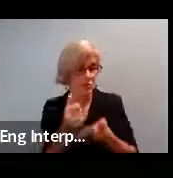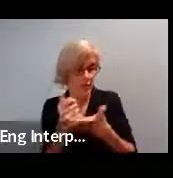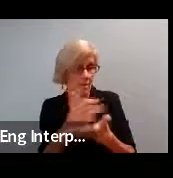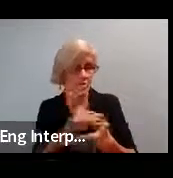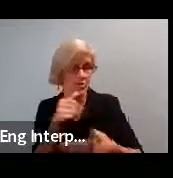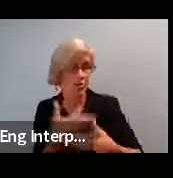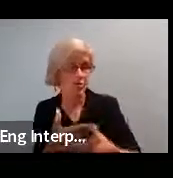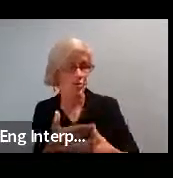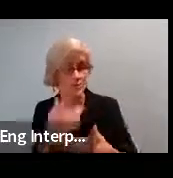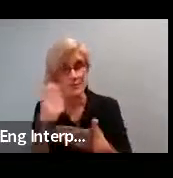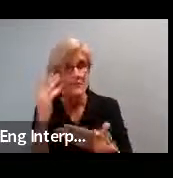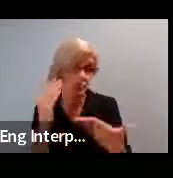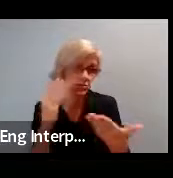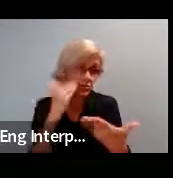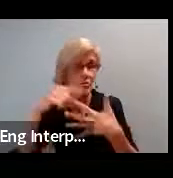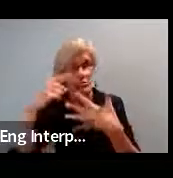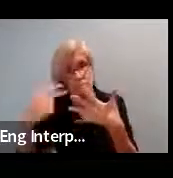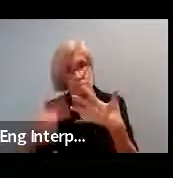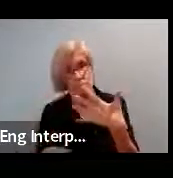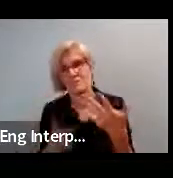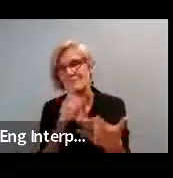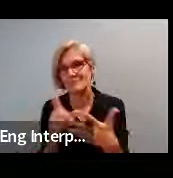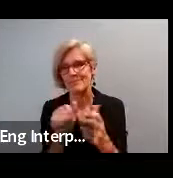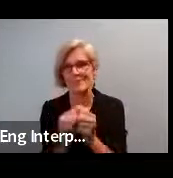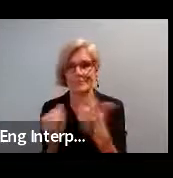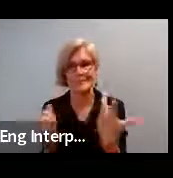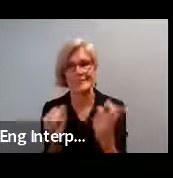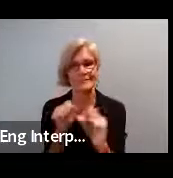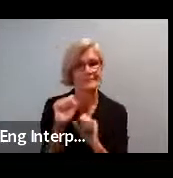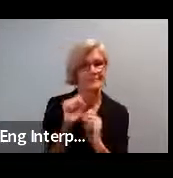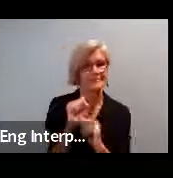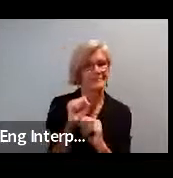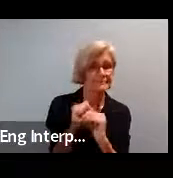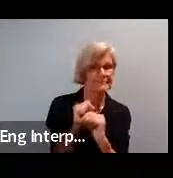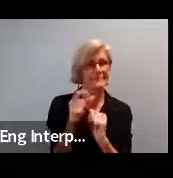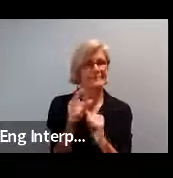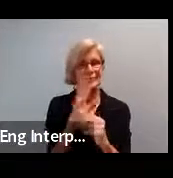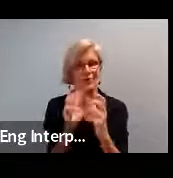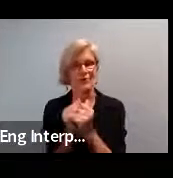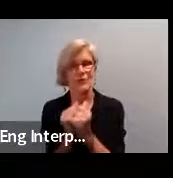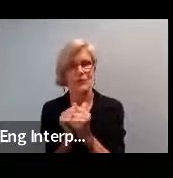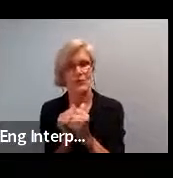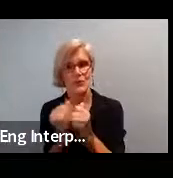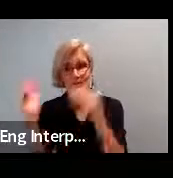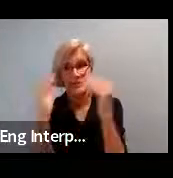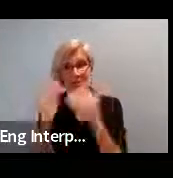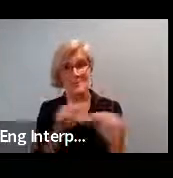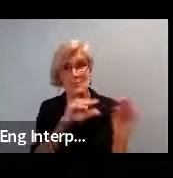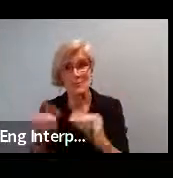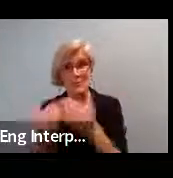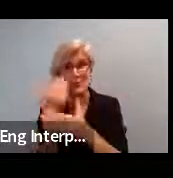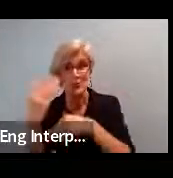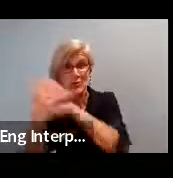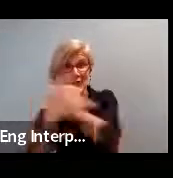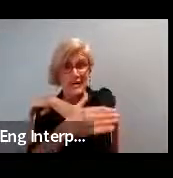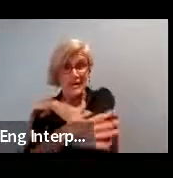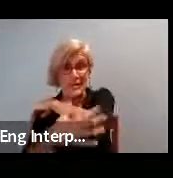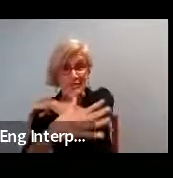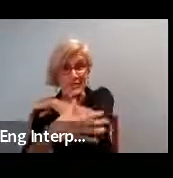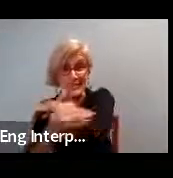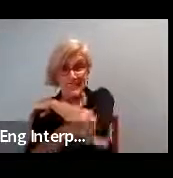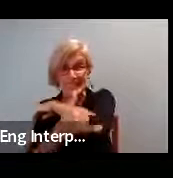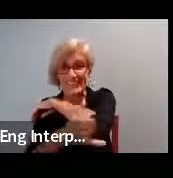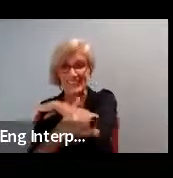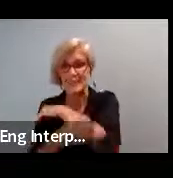factors, specifically difficulty speaking with adults and recently moving to a new country? And there's probably a few people that might be